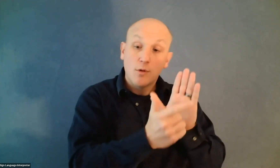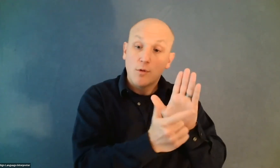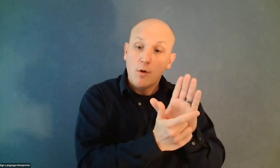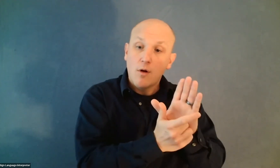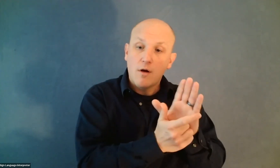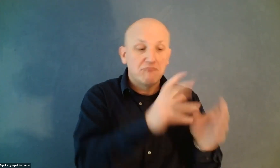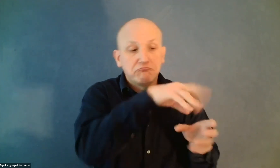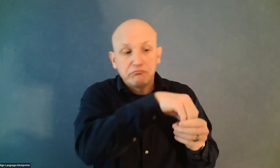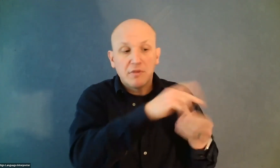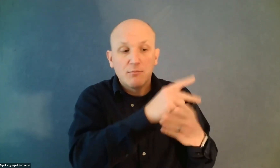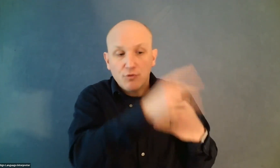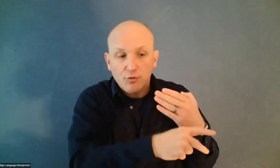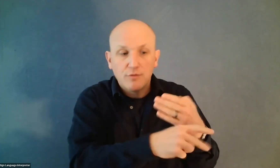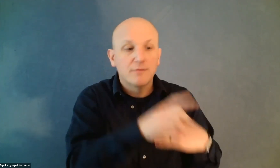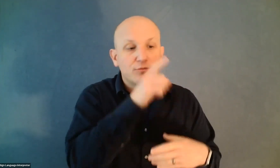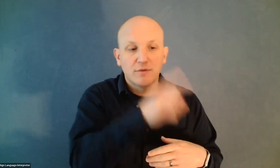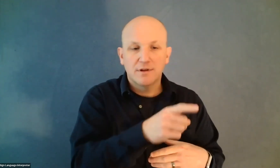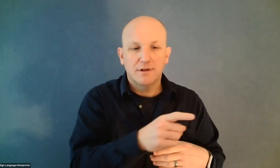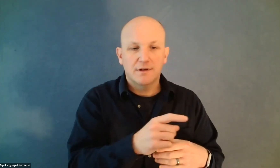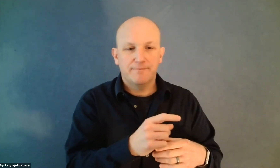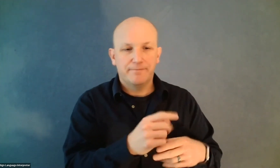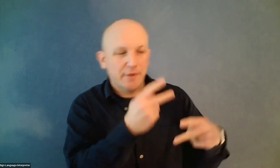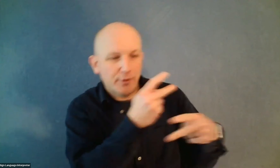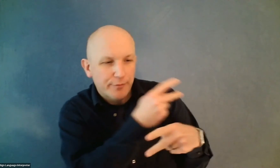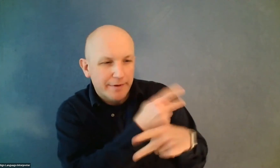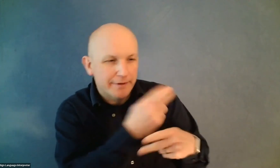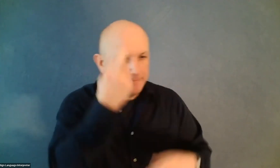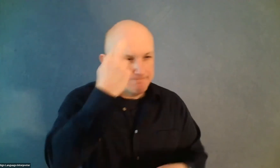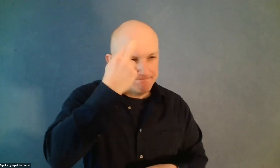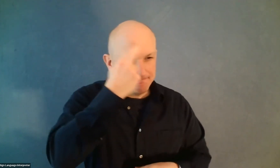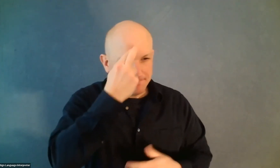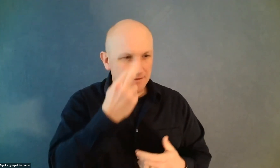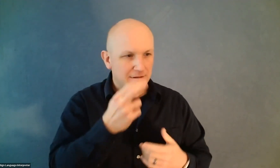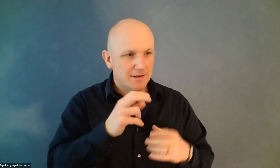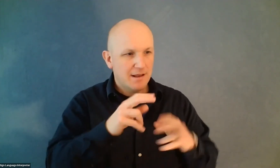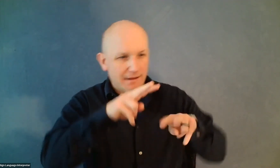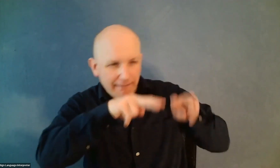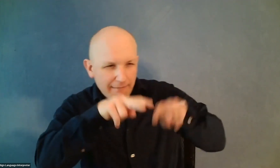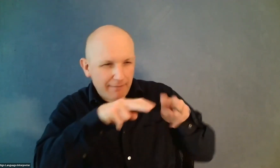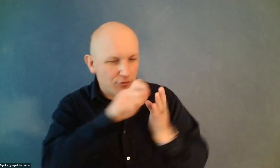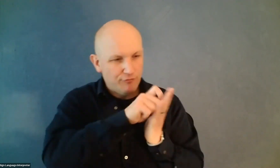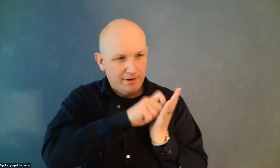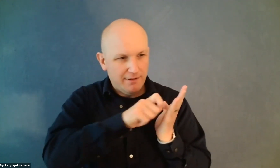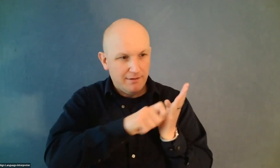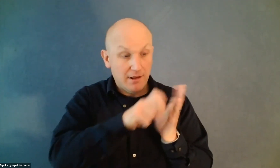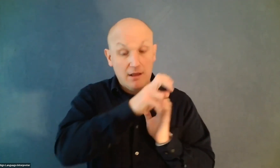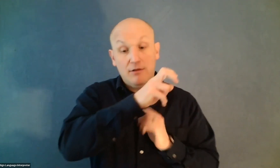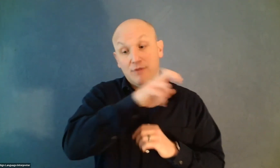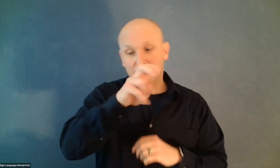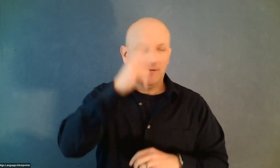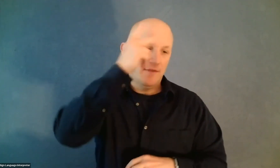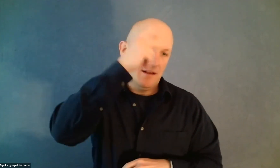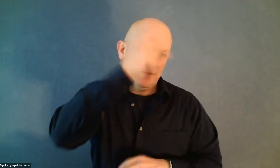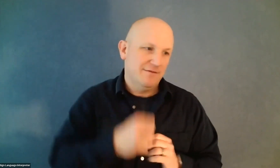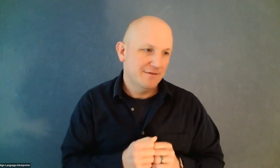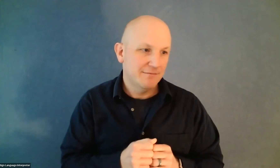program was critical reasoning and analytical writing. And that was when I made my introduction to philosophy. And from there, it's just my love